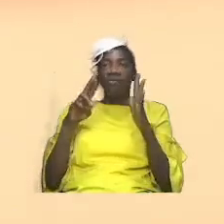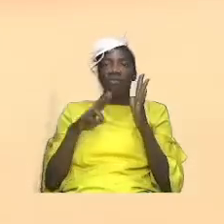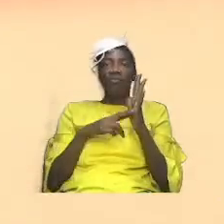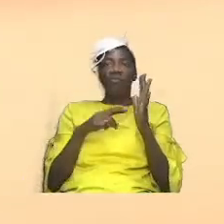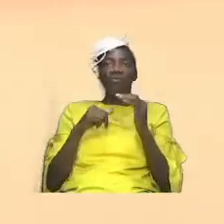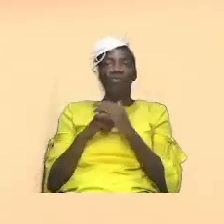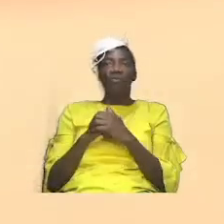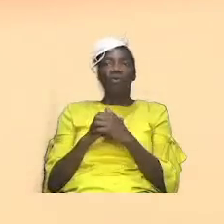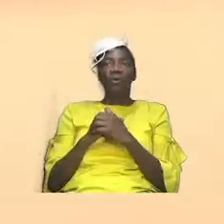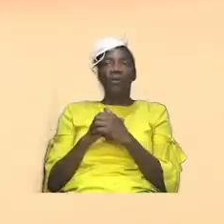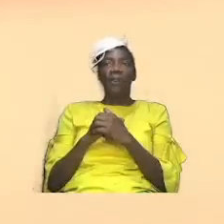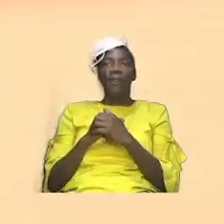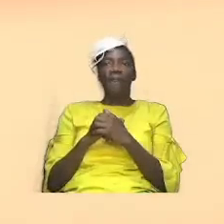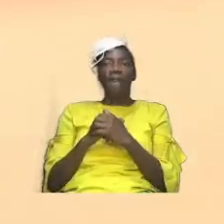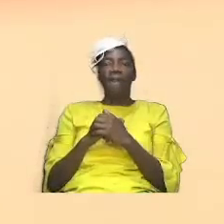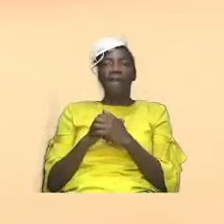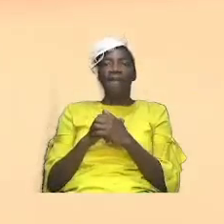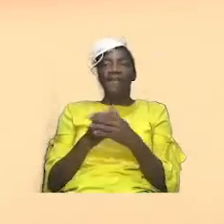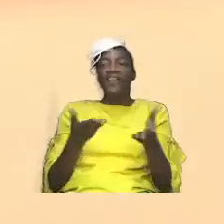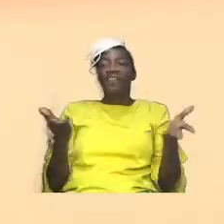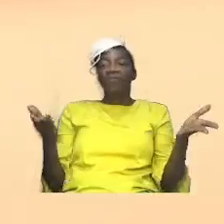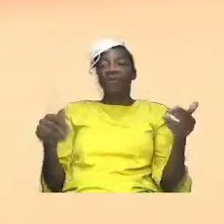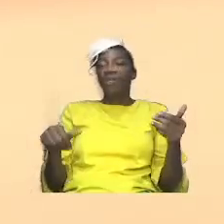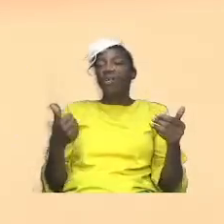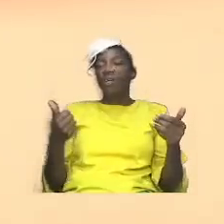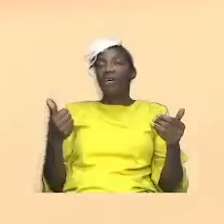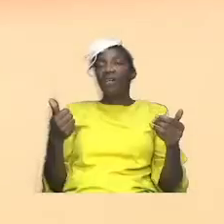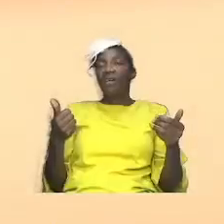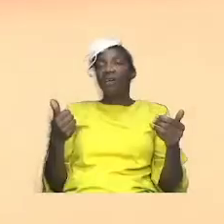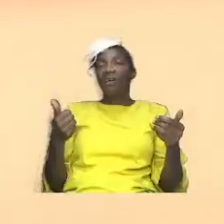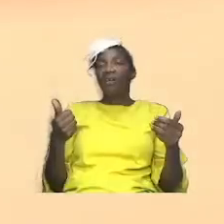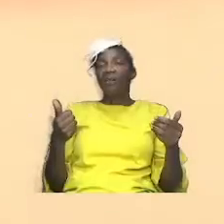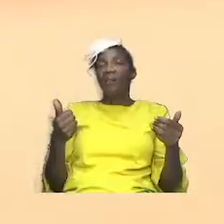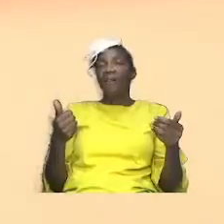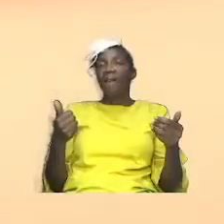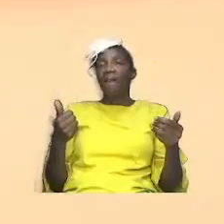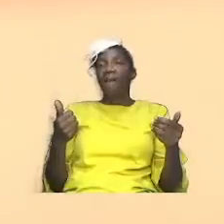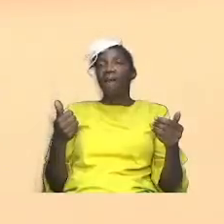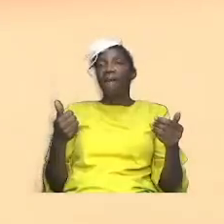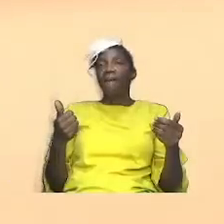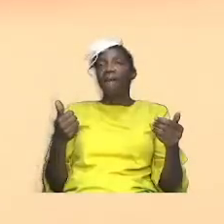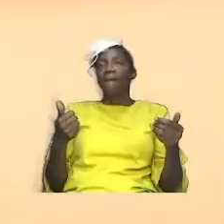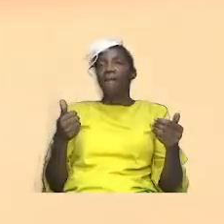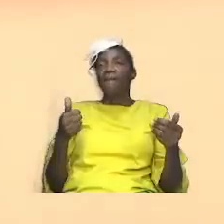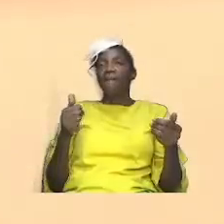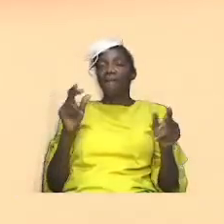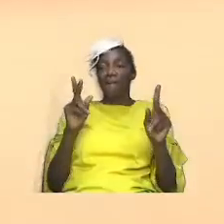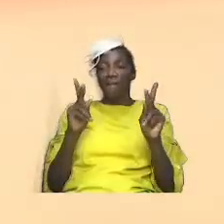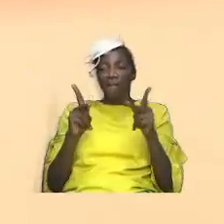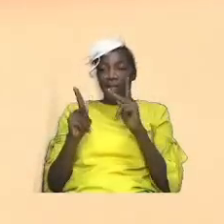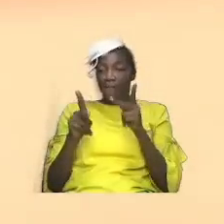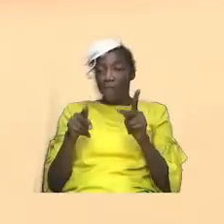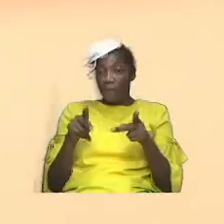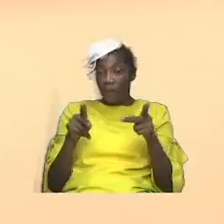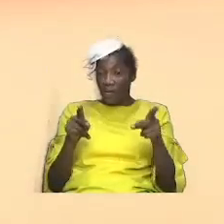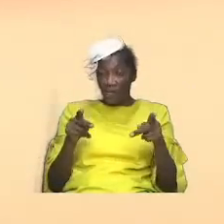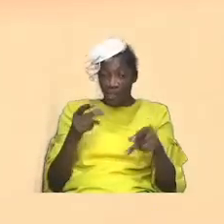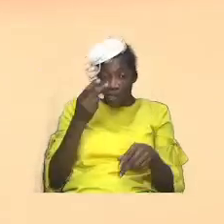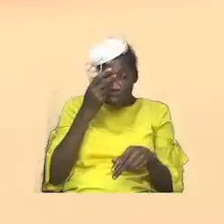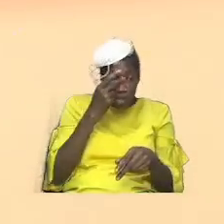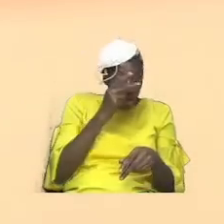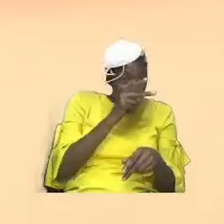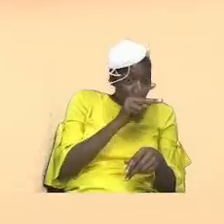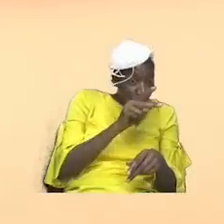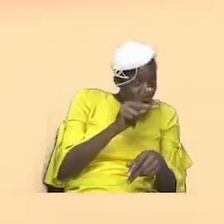what the other assistants that were there with the judge were looking out for, to see